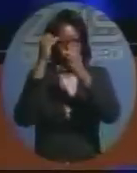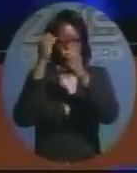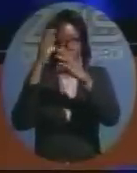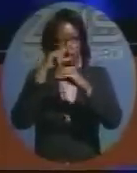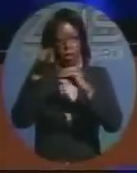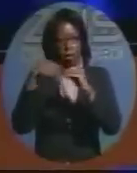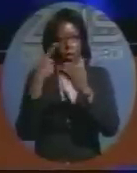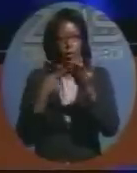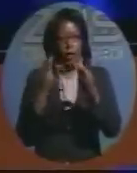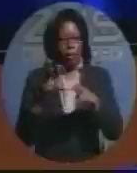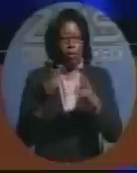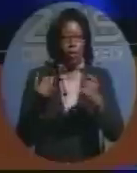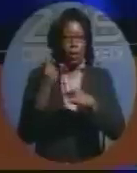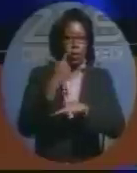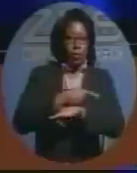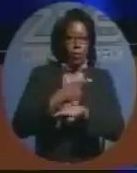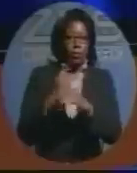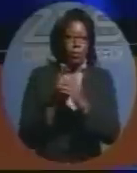today's exercise.